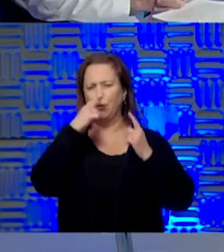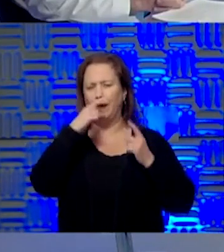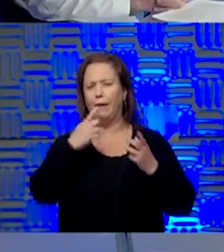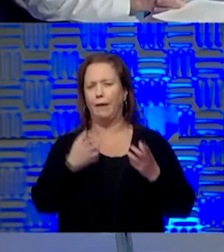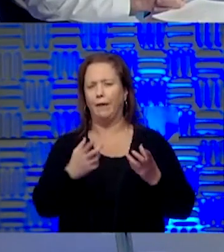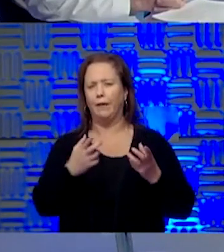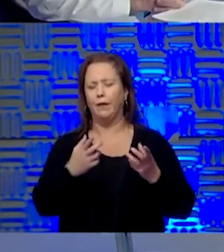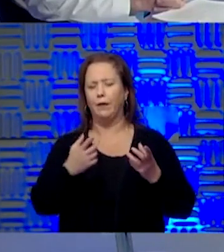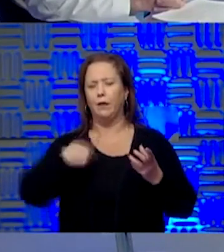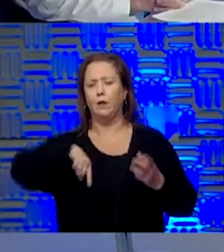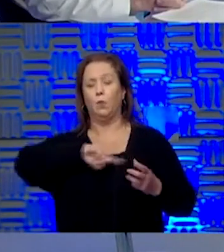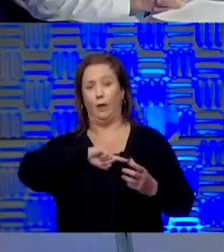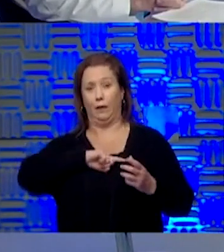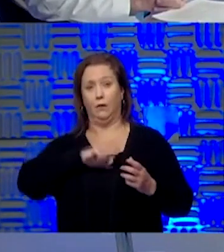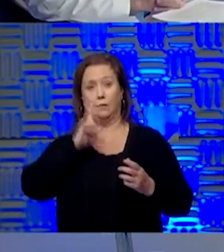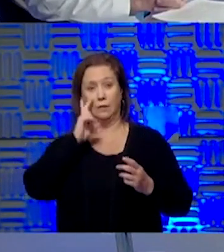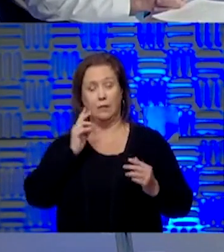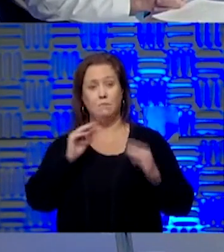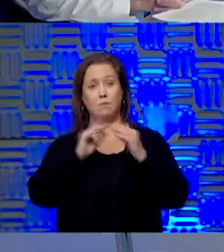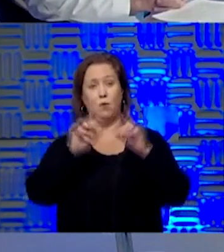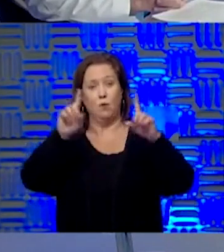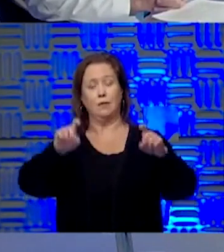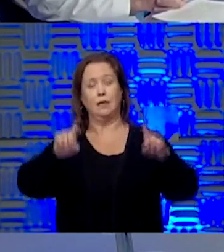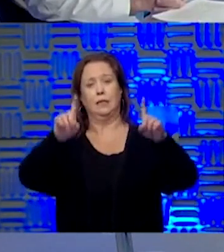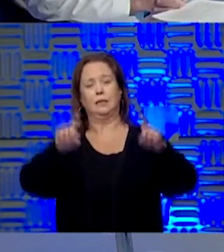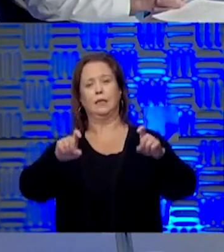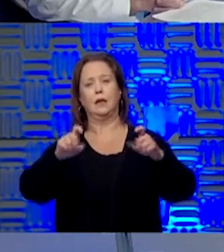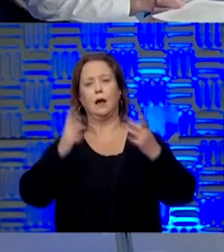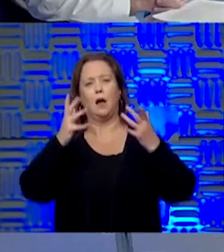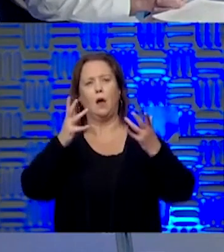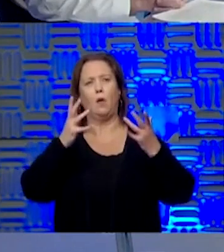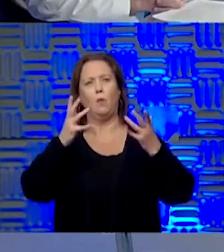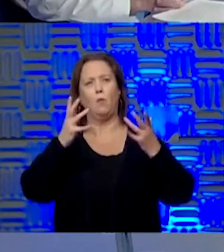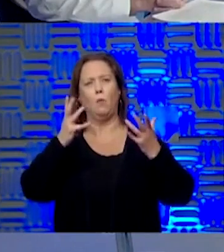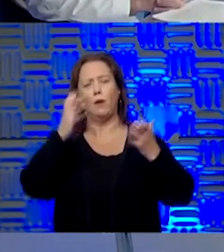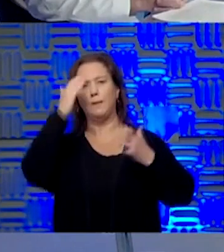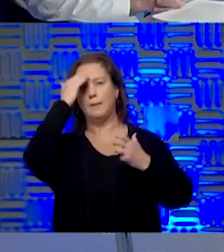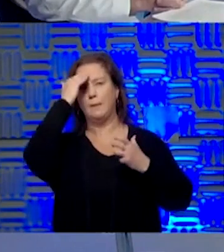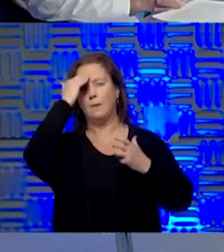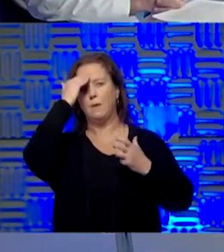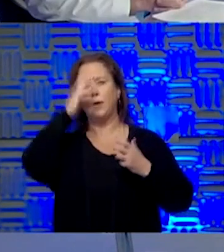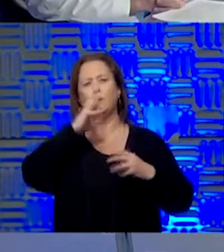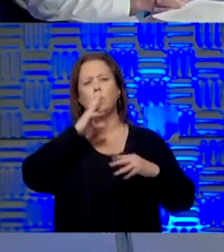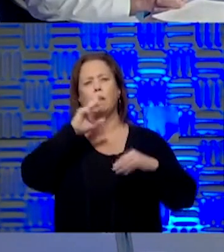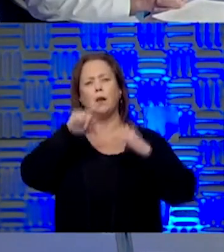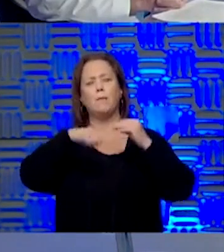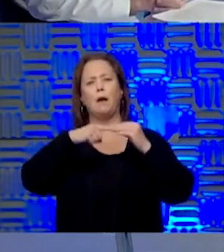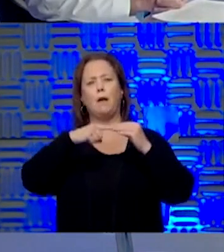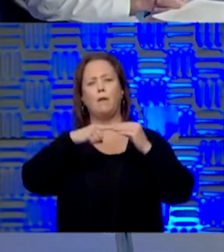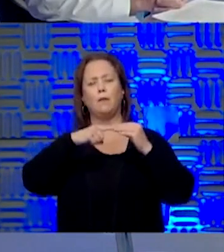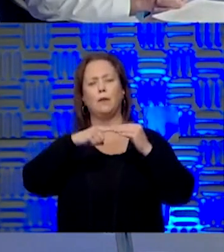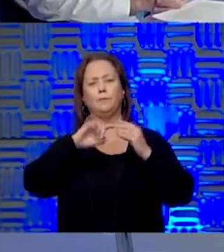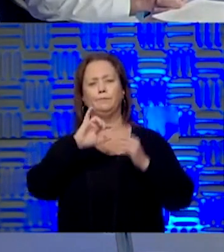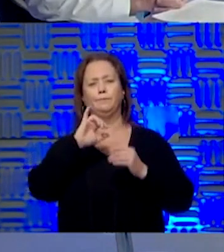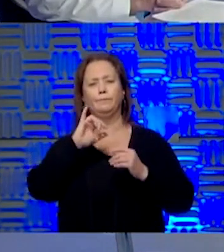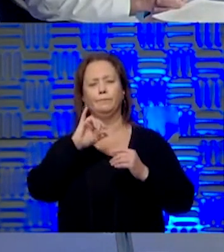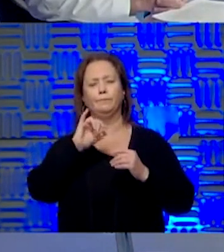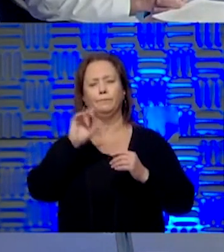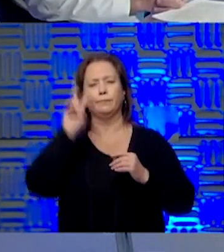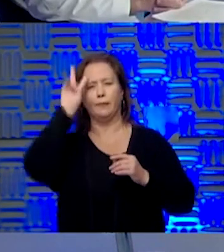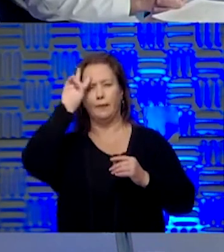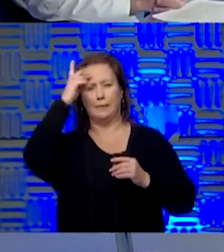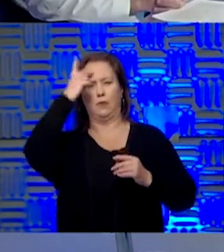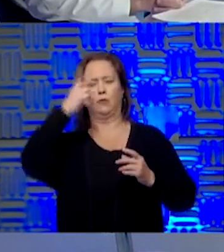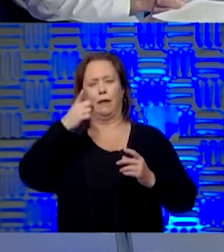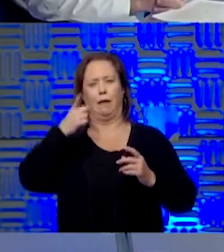we are having more testing, and I wonder if you can address kind of the misperception that